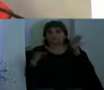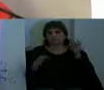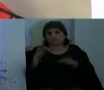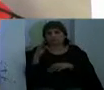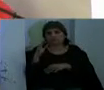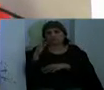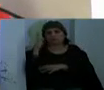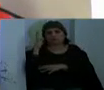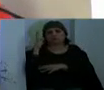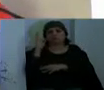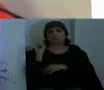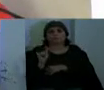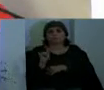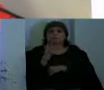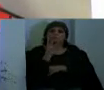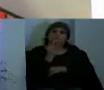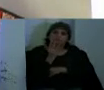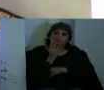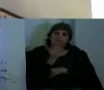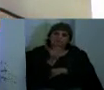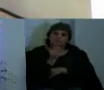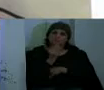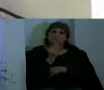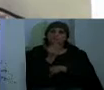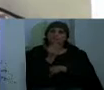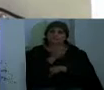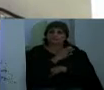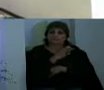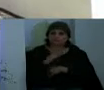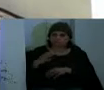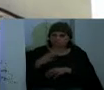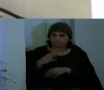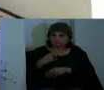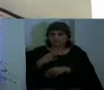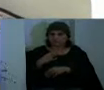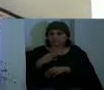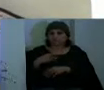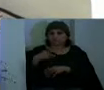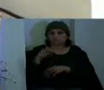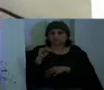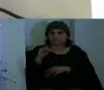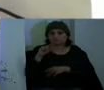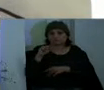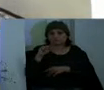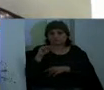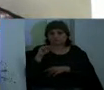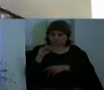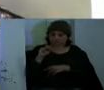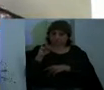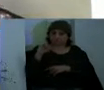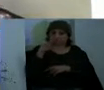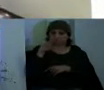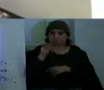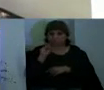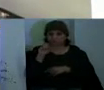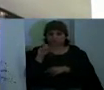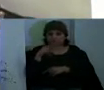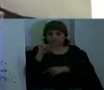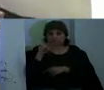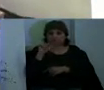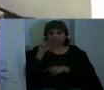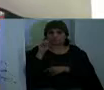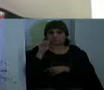he is tried by the Jewish council. Then turned over to Pontius Pilate, who condemns him to die. He is crucified on